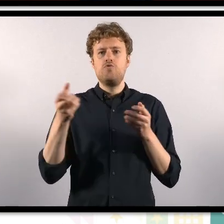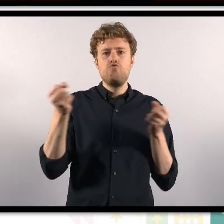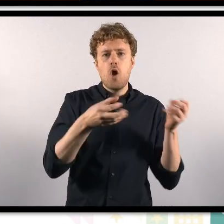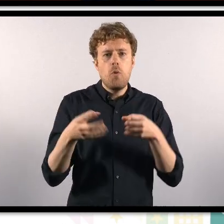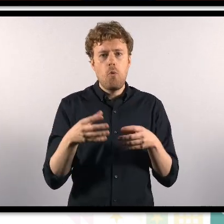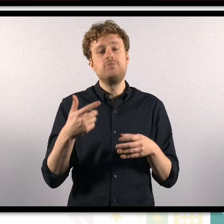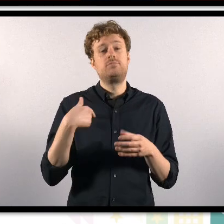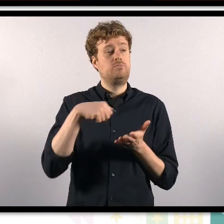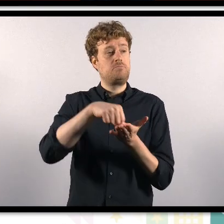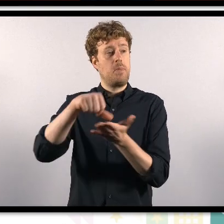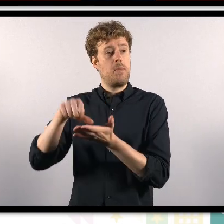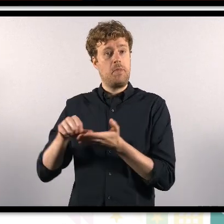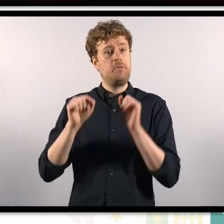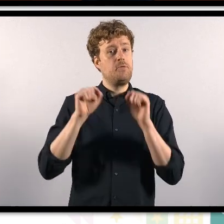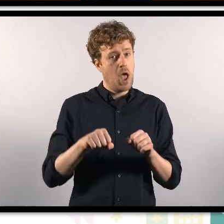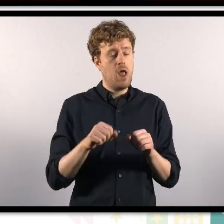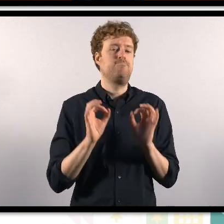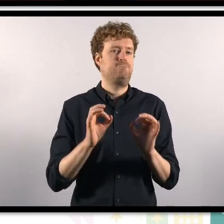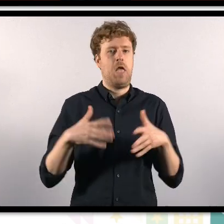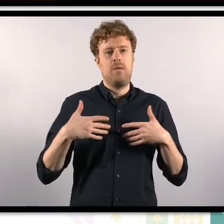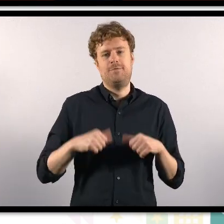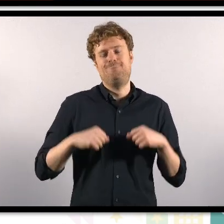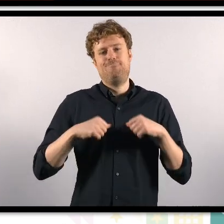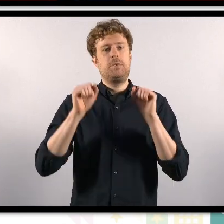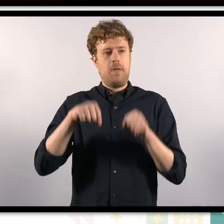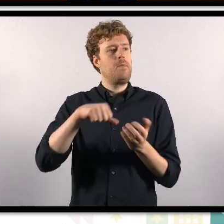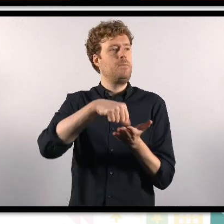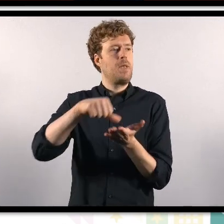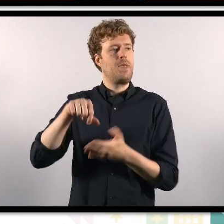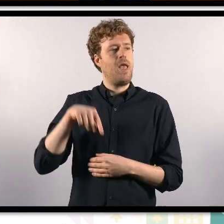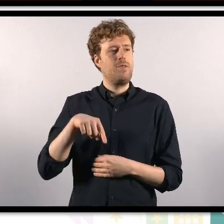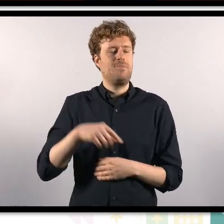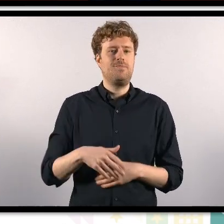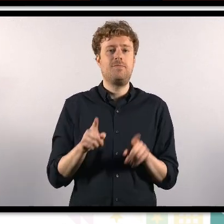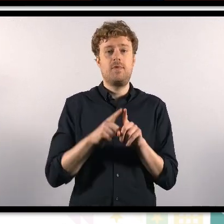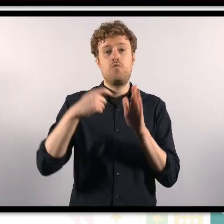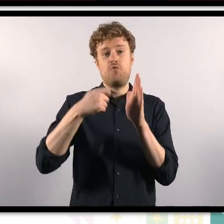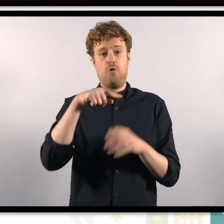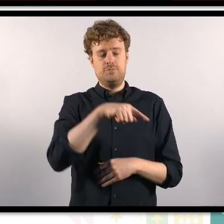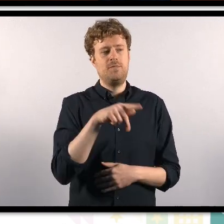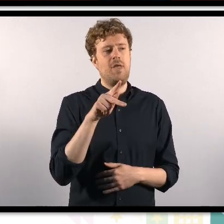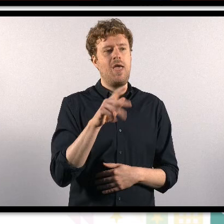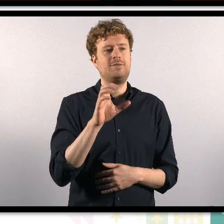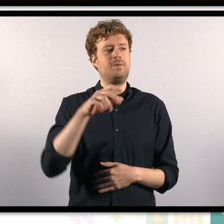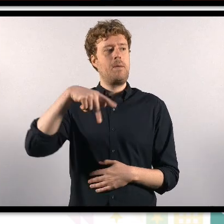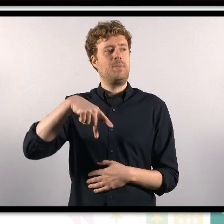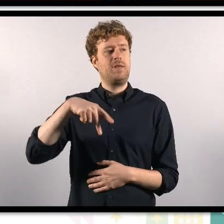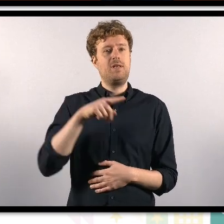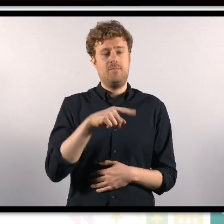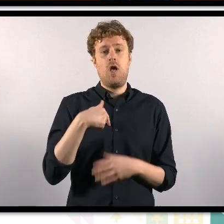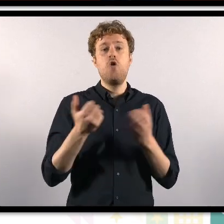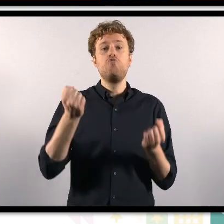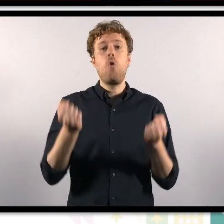principles, some of which have secretly or openly matured in our respective enterprises,